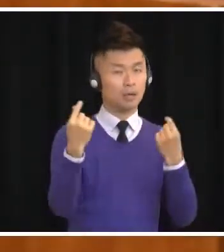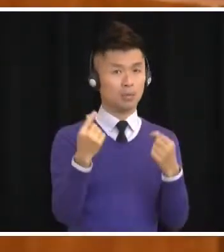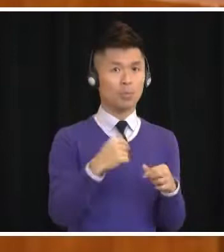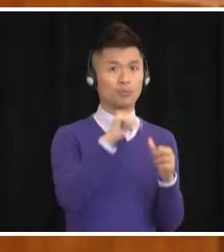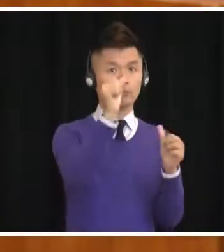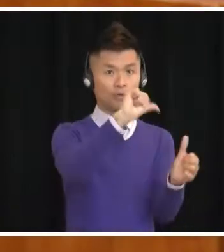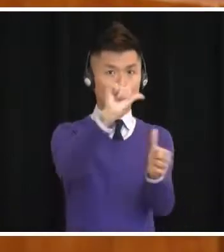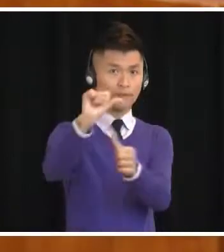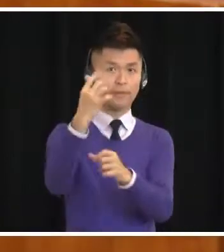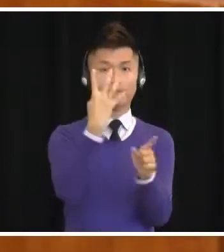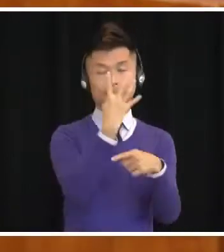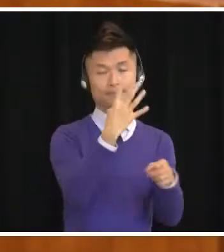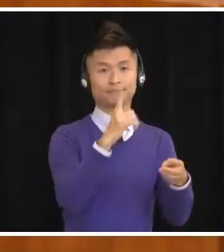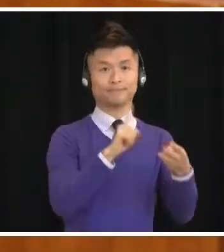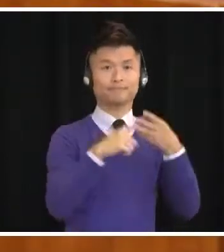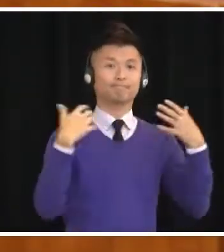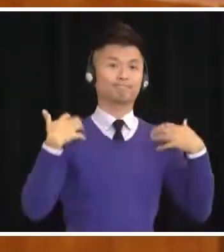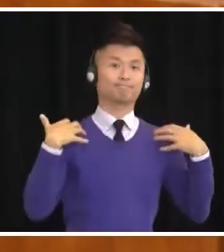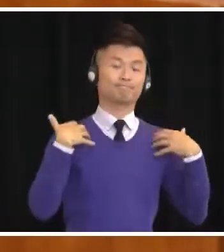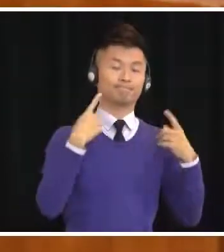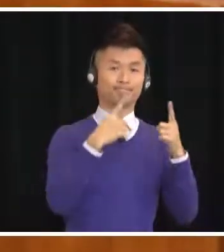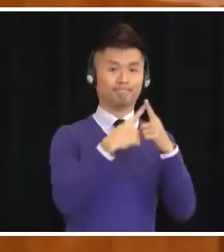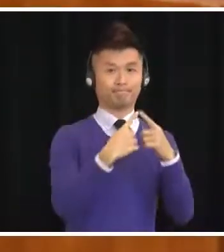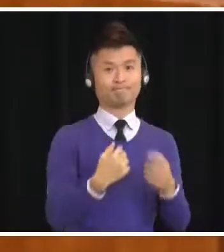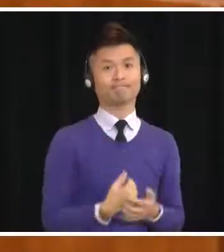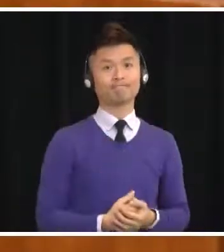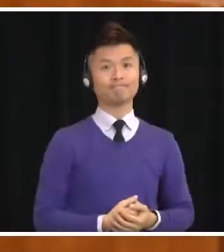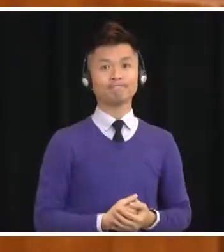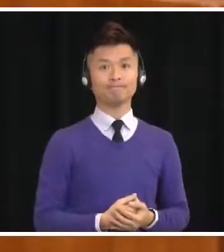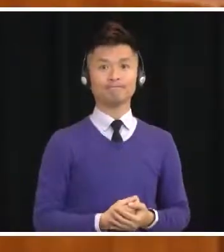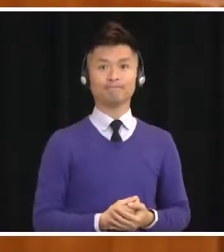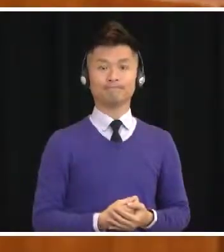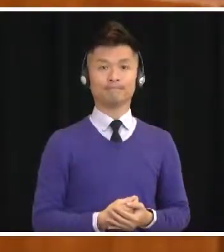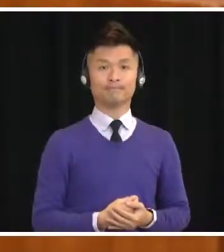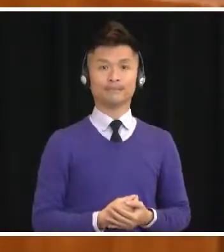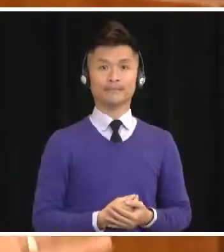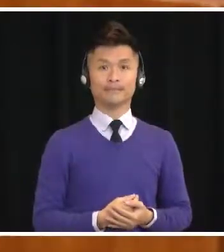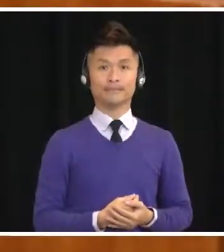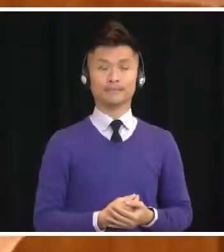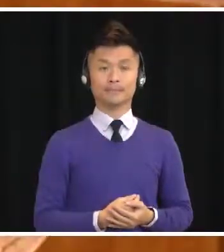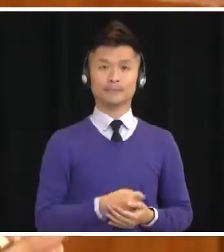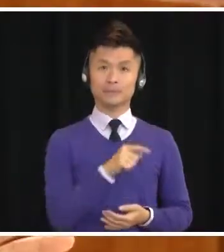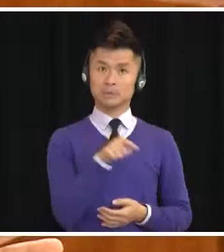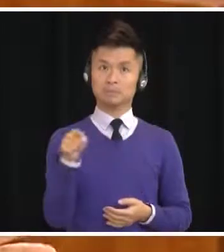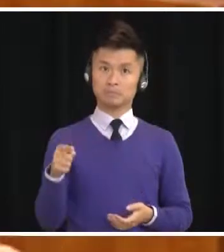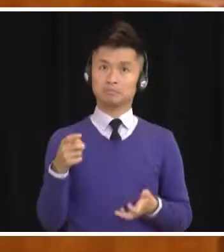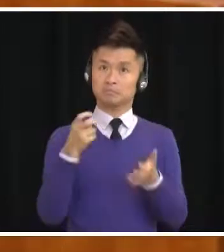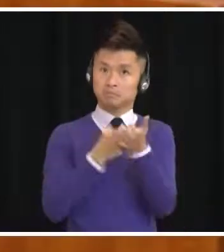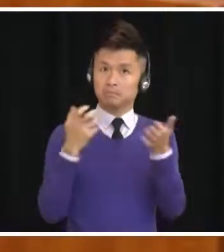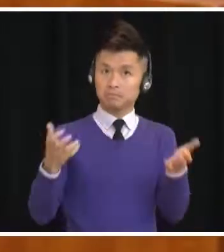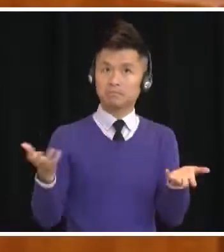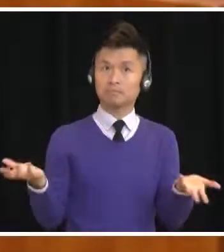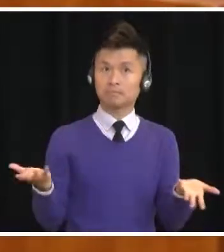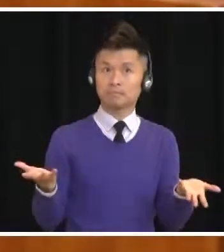in another reformatory school, we again impeached 4 department heads.